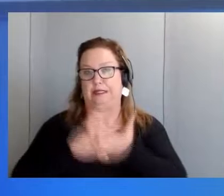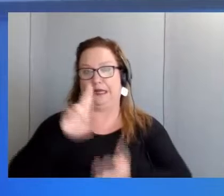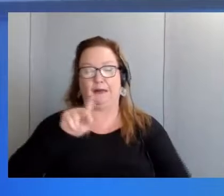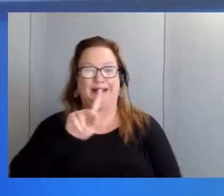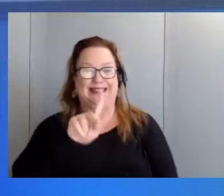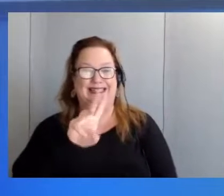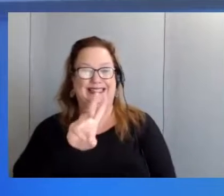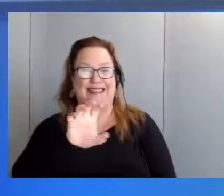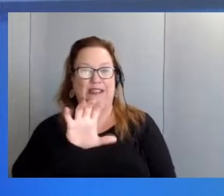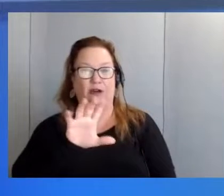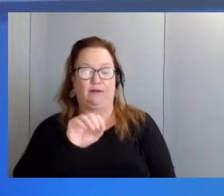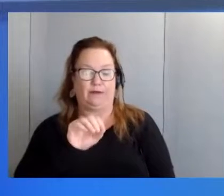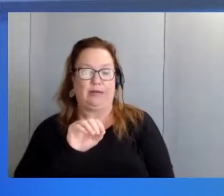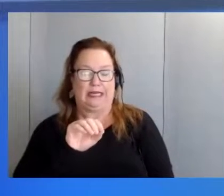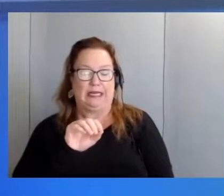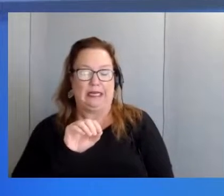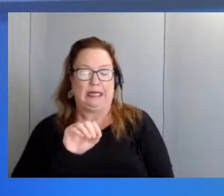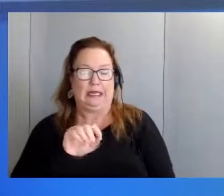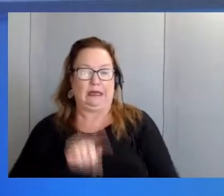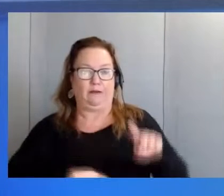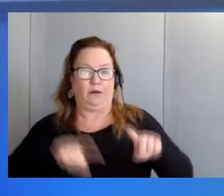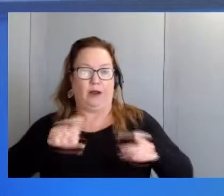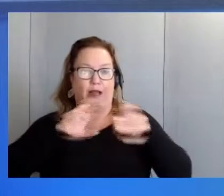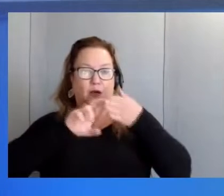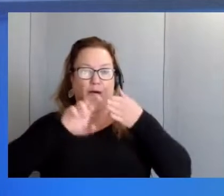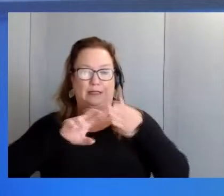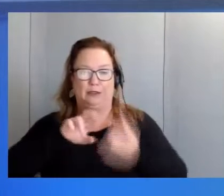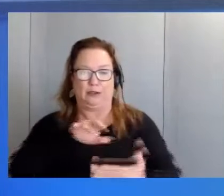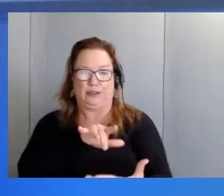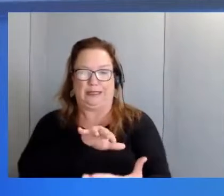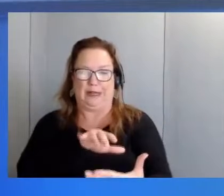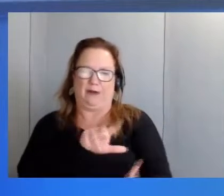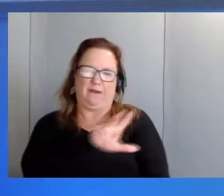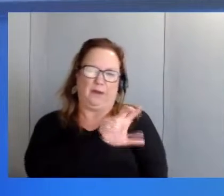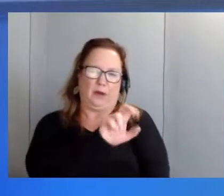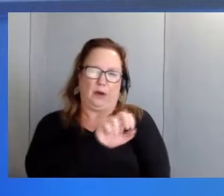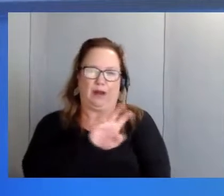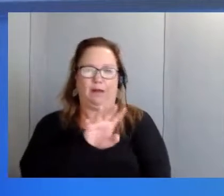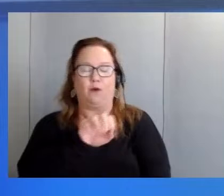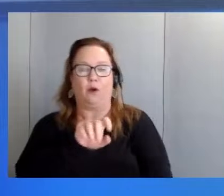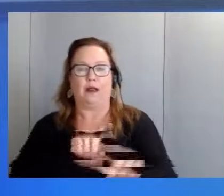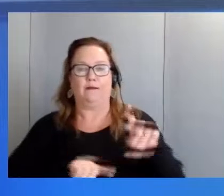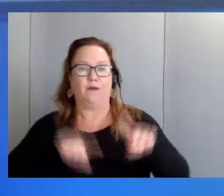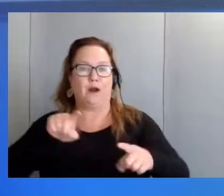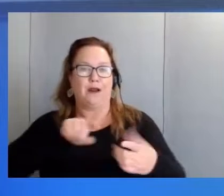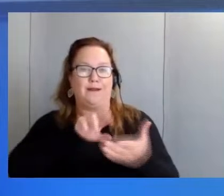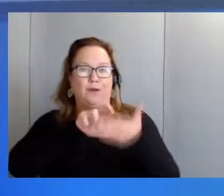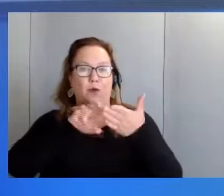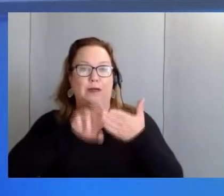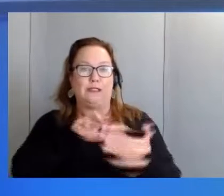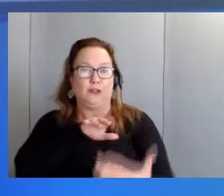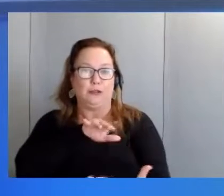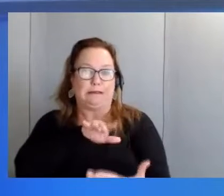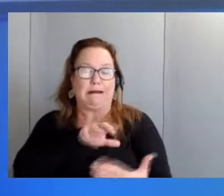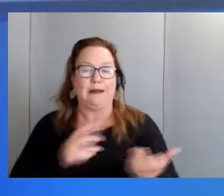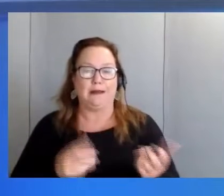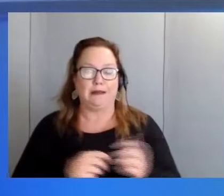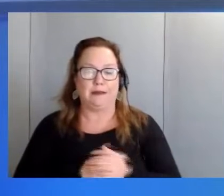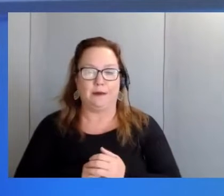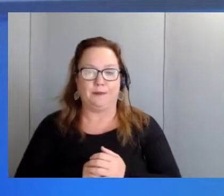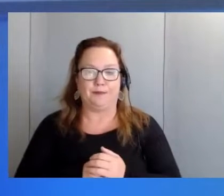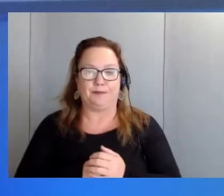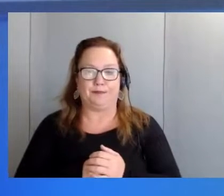people into our different research studies. We have about 30 to 40 different research studies at any given time. And so we've had